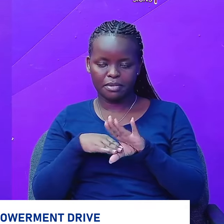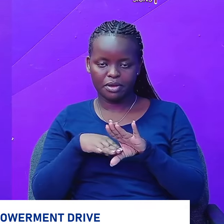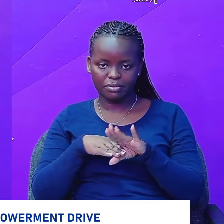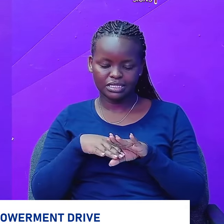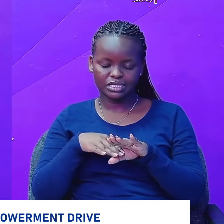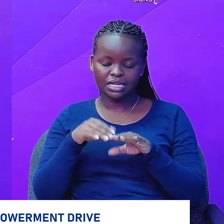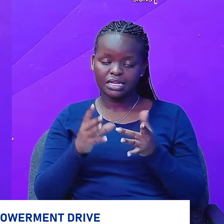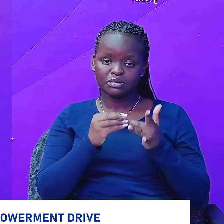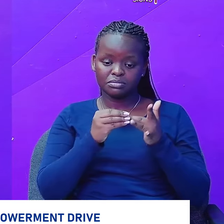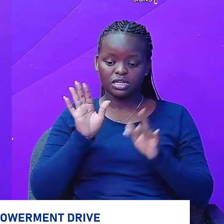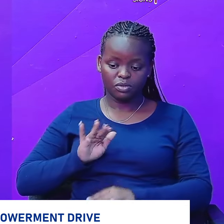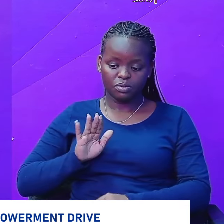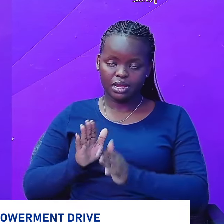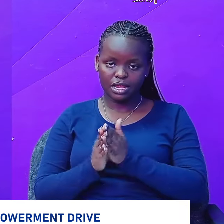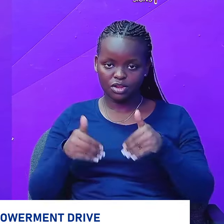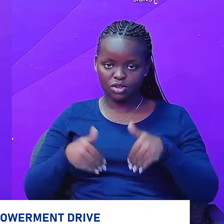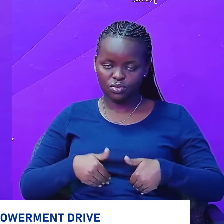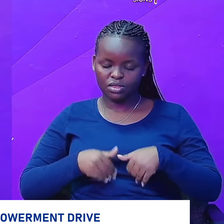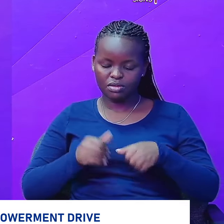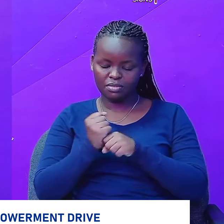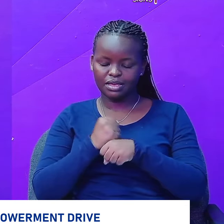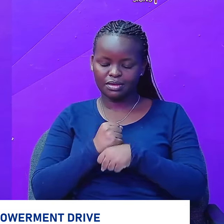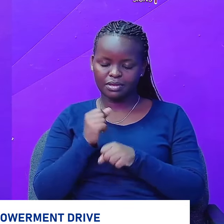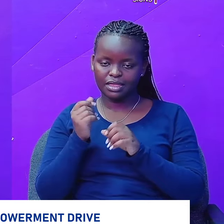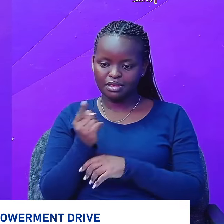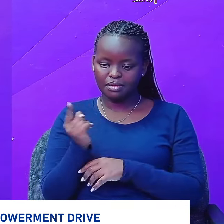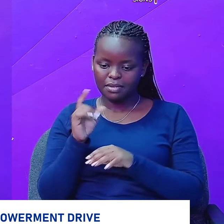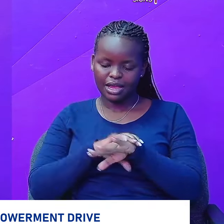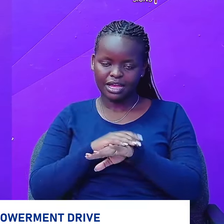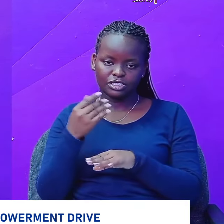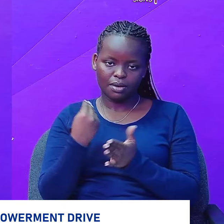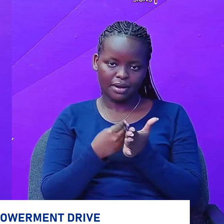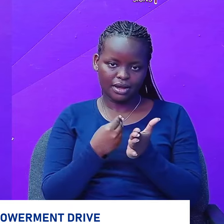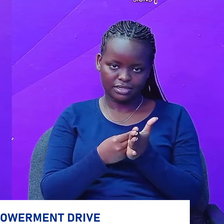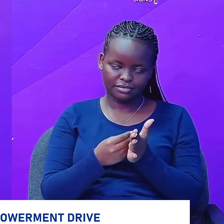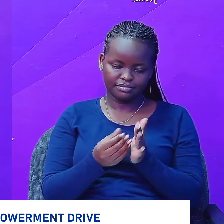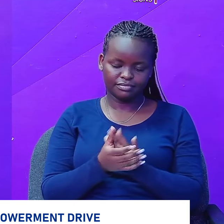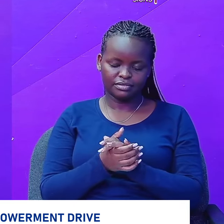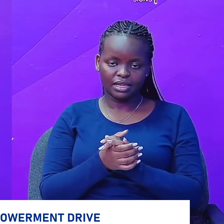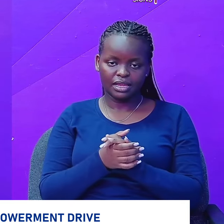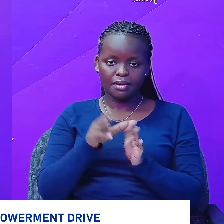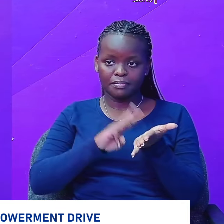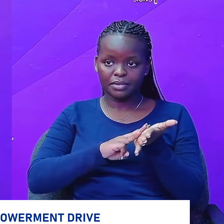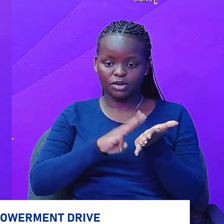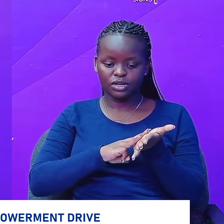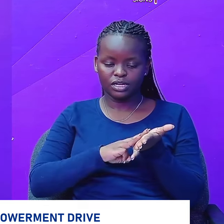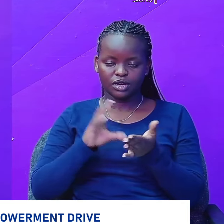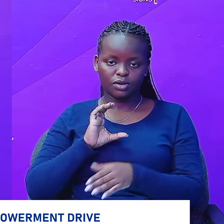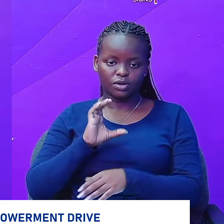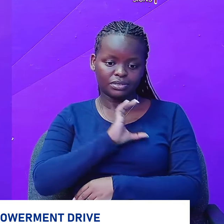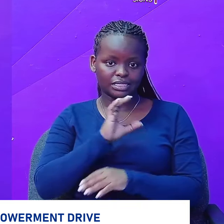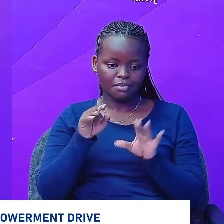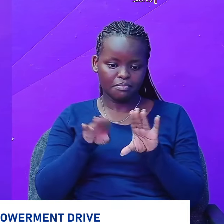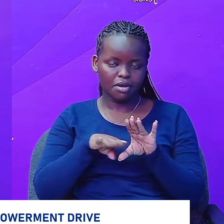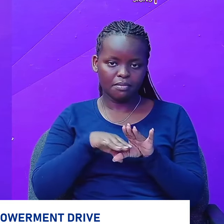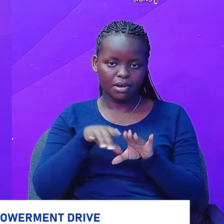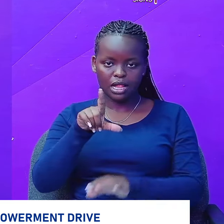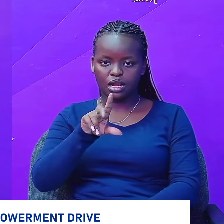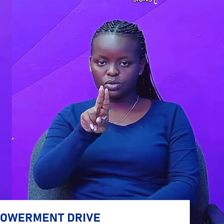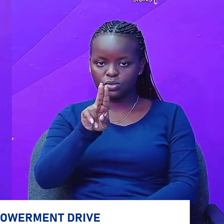youth, by enabling them to generate income. Migori County Executive Committee member for Agriculture,